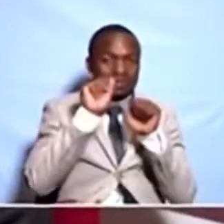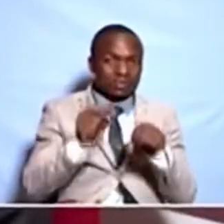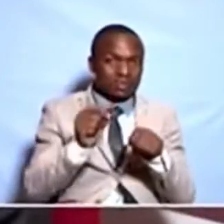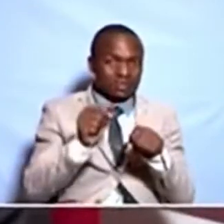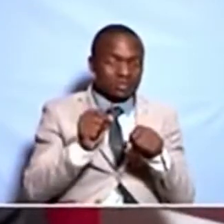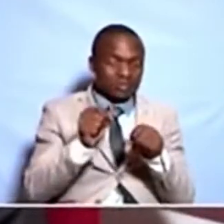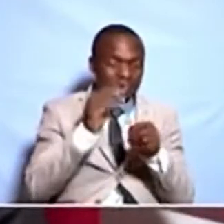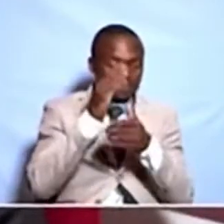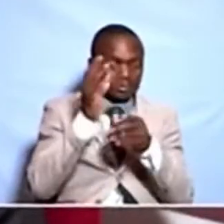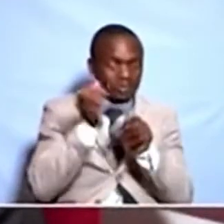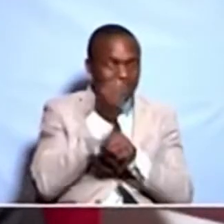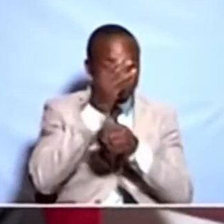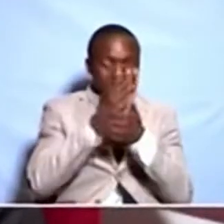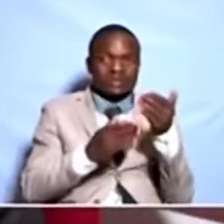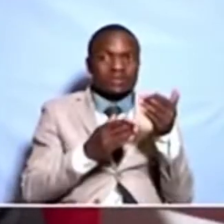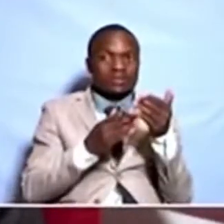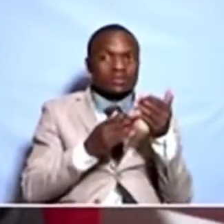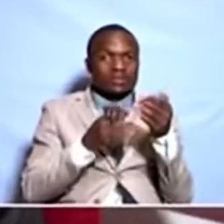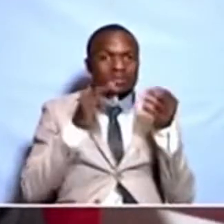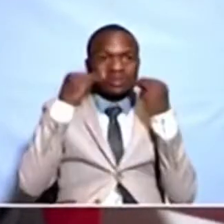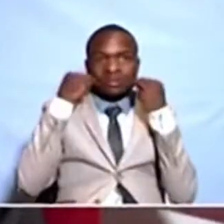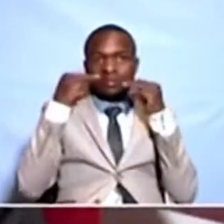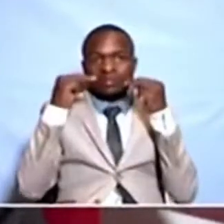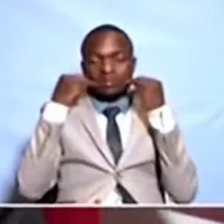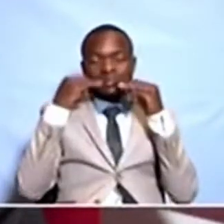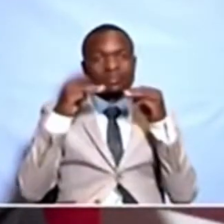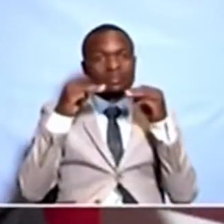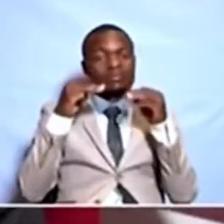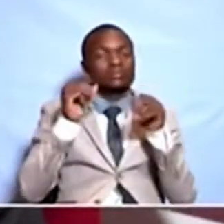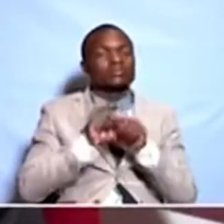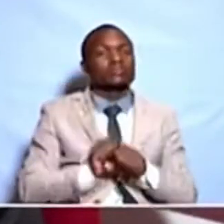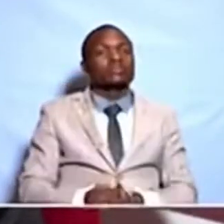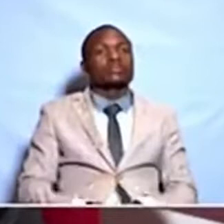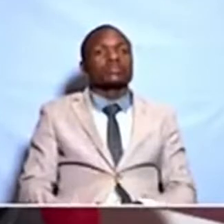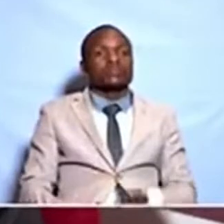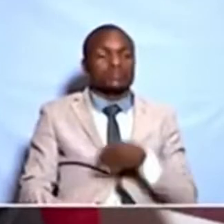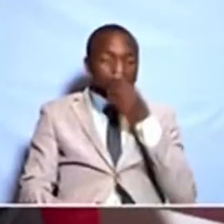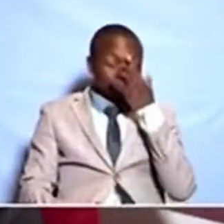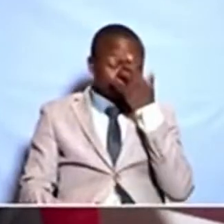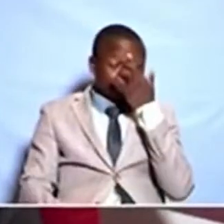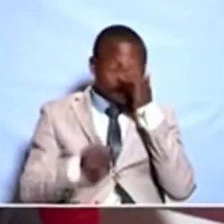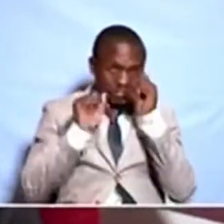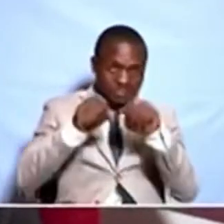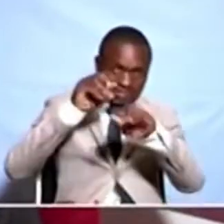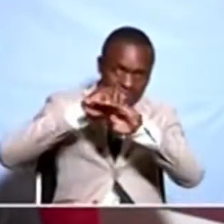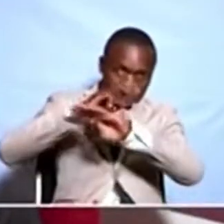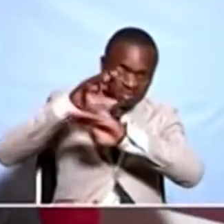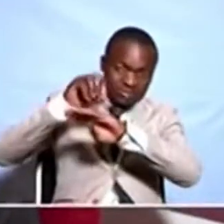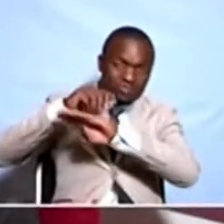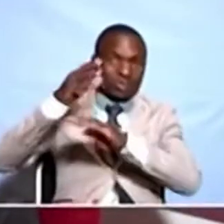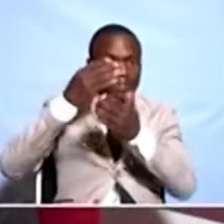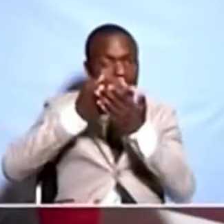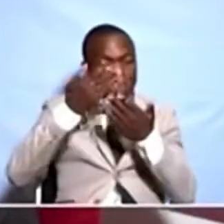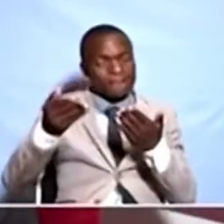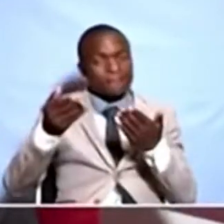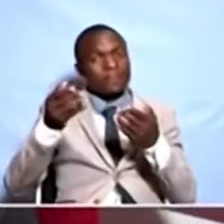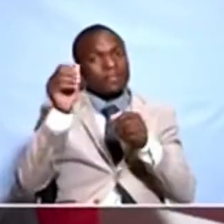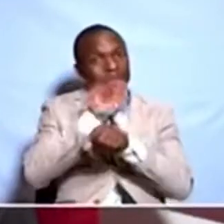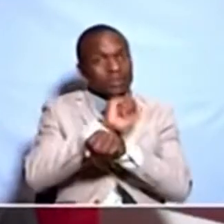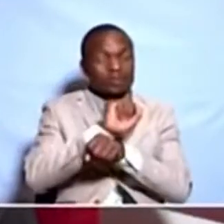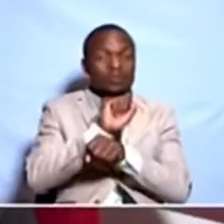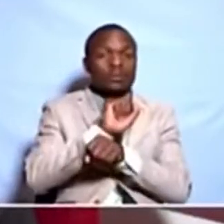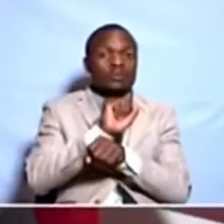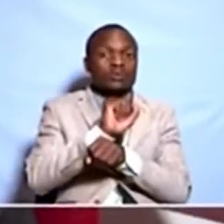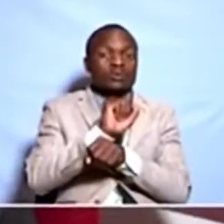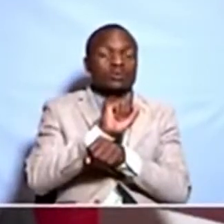take some message from our SMS line. Would you advise buying a car which is rebranded